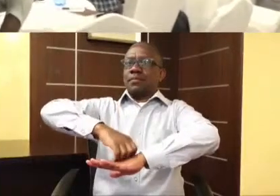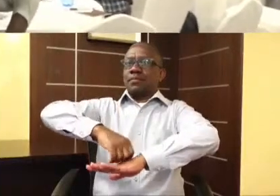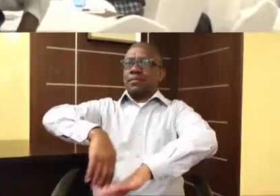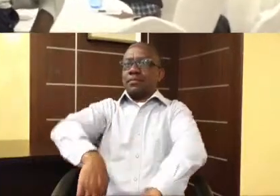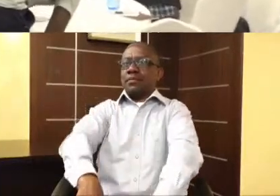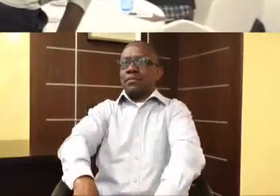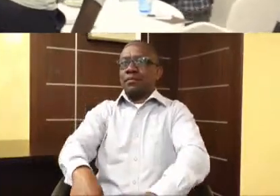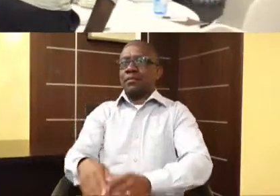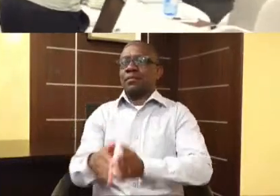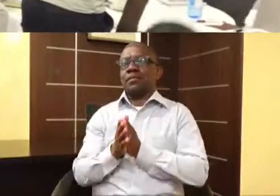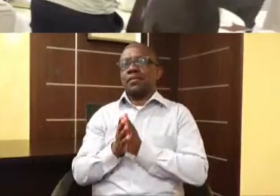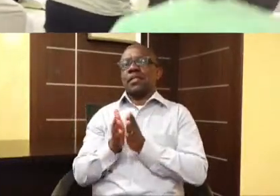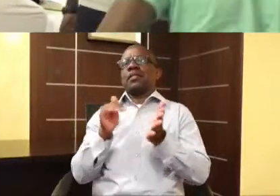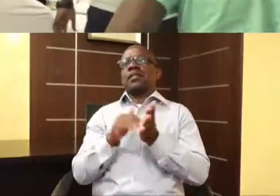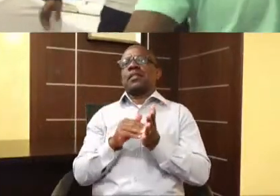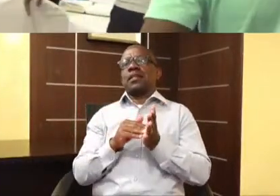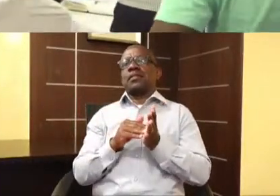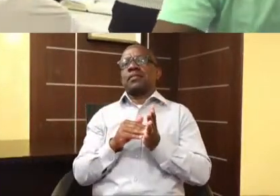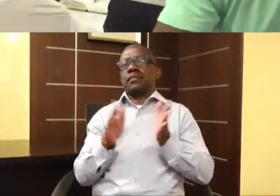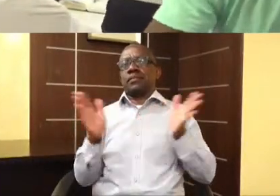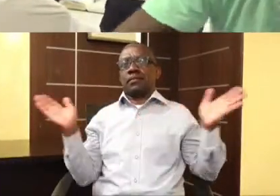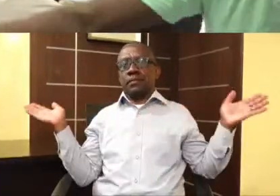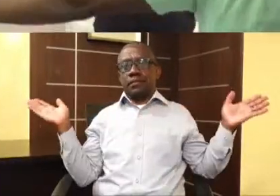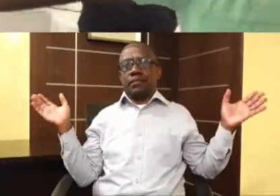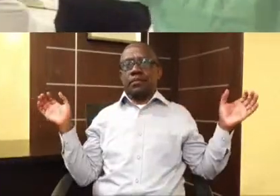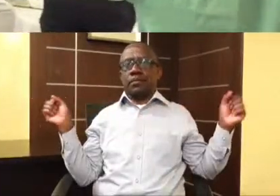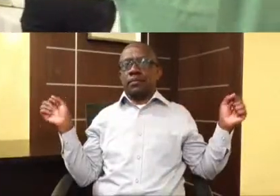And then again we call sideways.